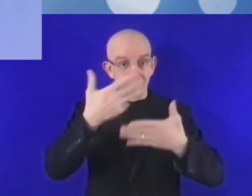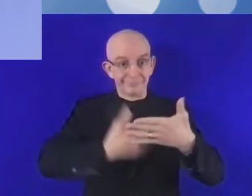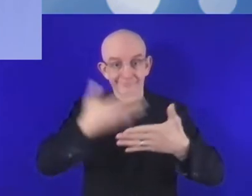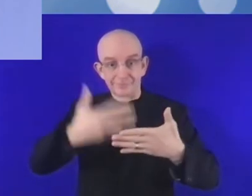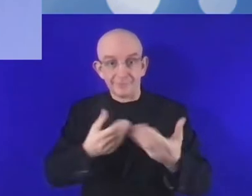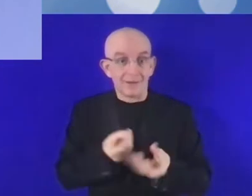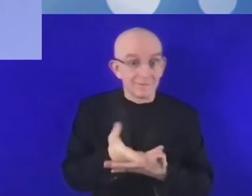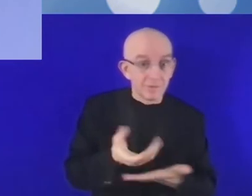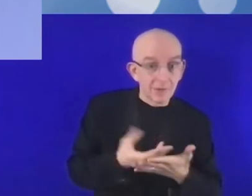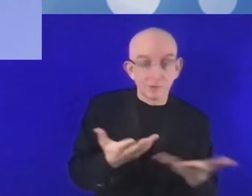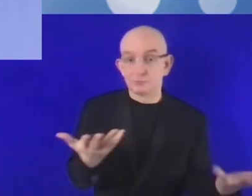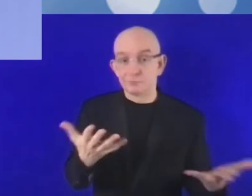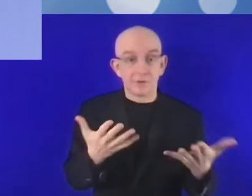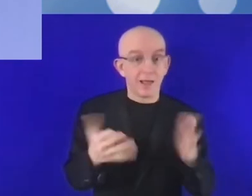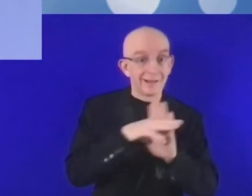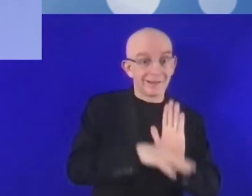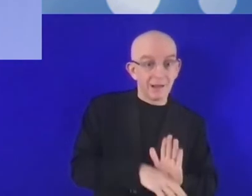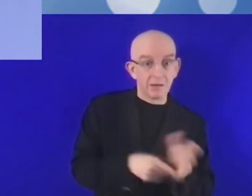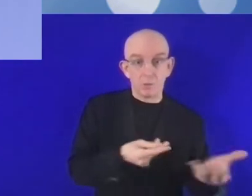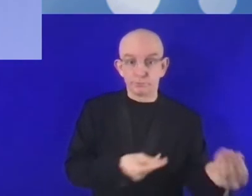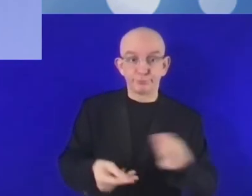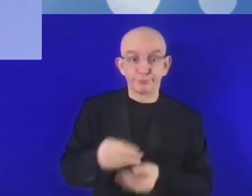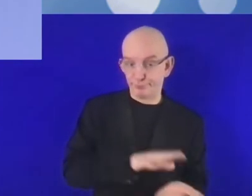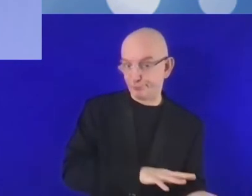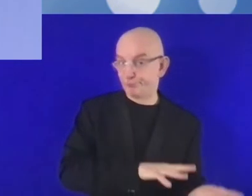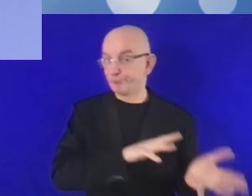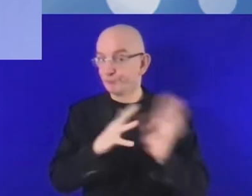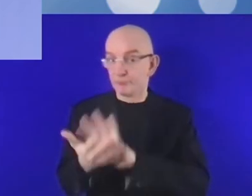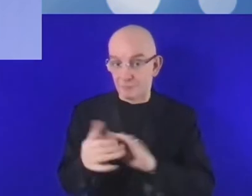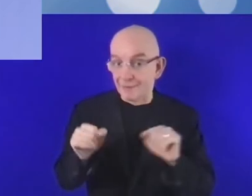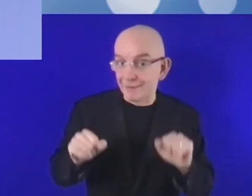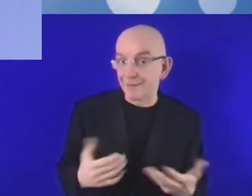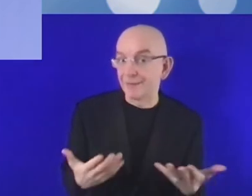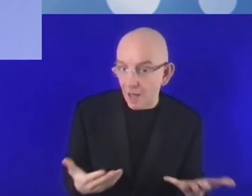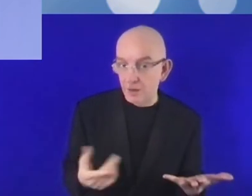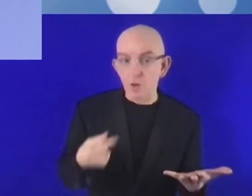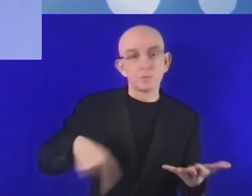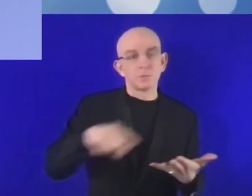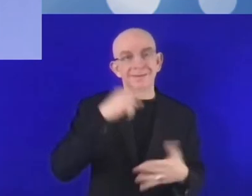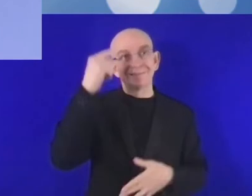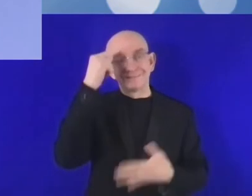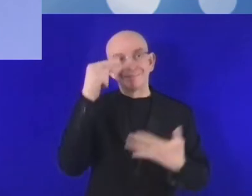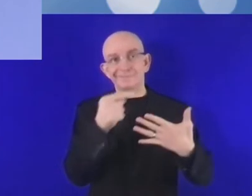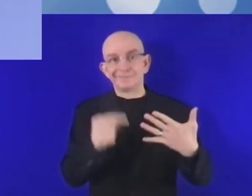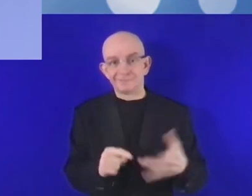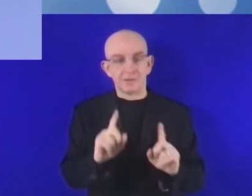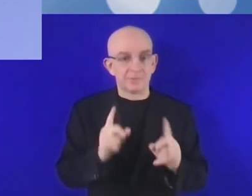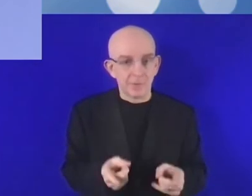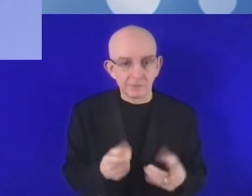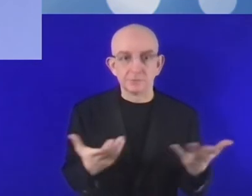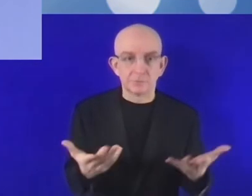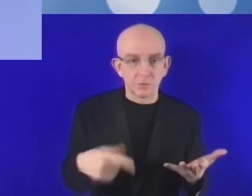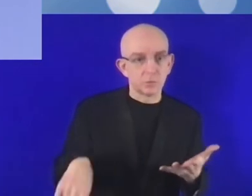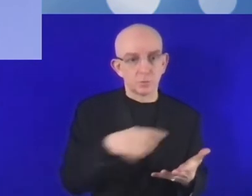we lack a new mindset and the leadership lack of